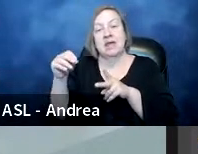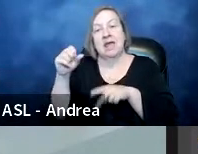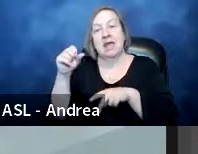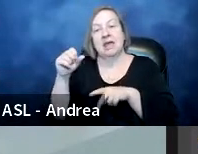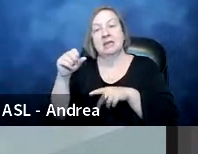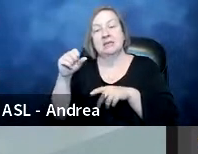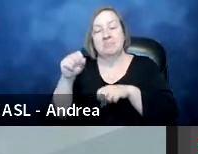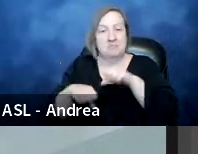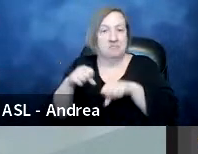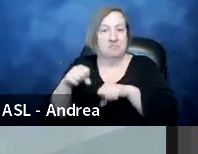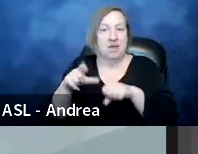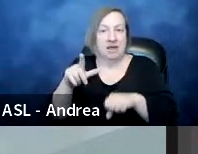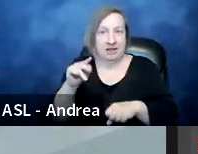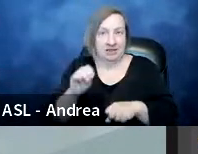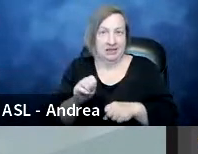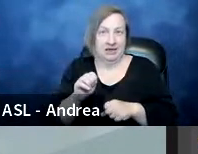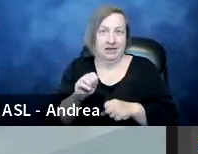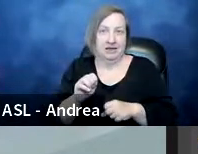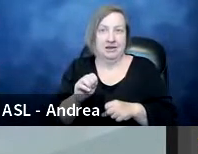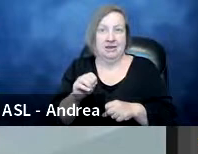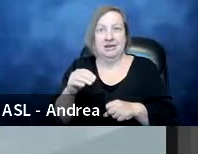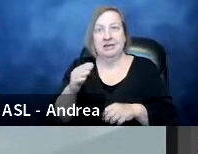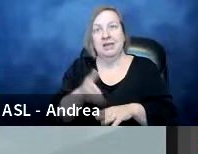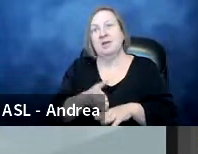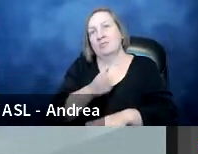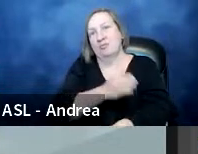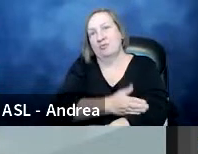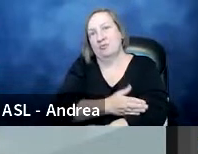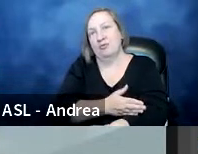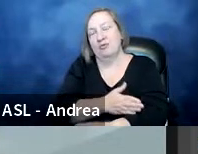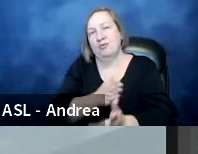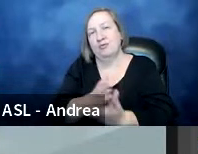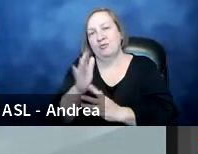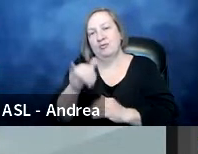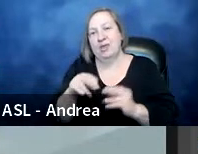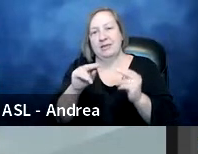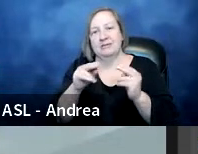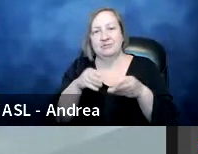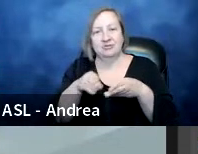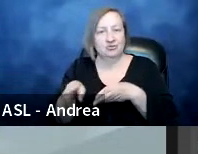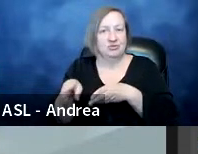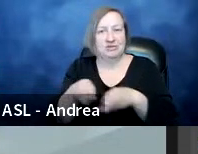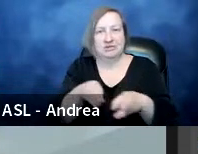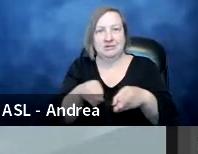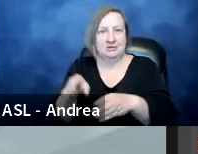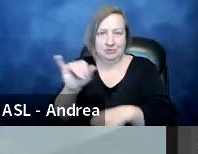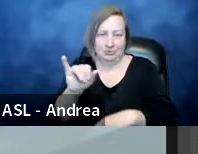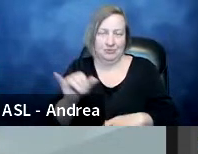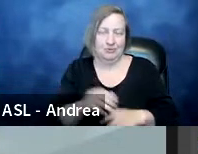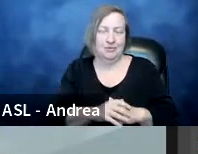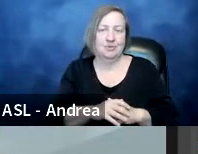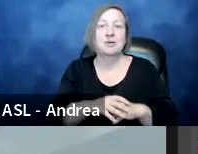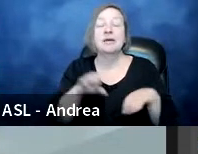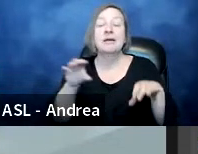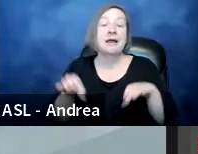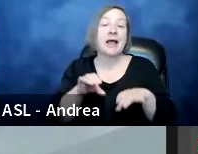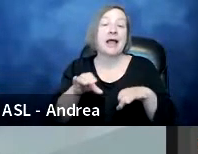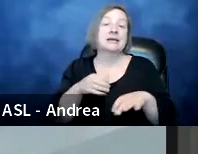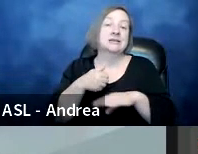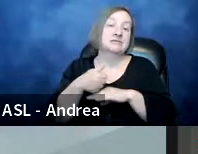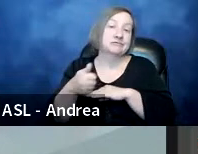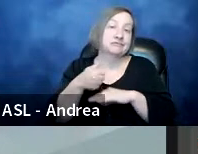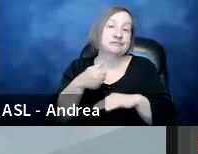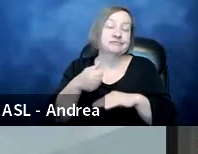sidewalk and bike lanes through that improved street network. So active transportation